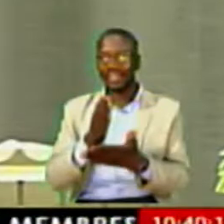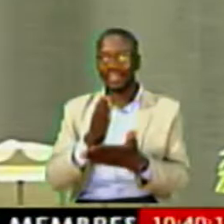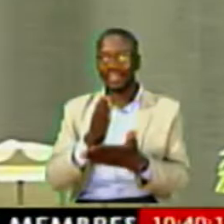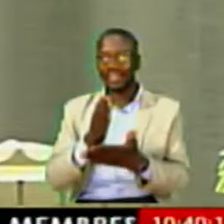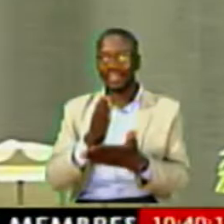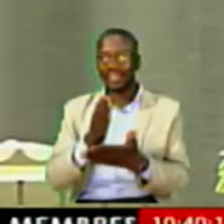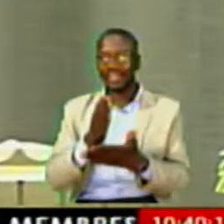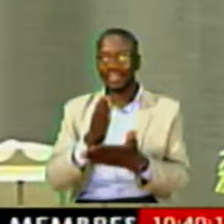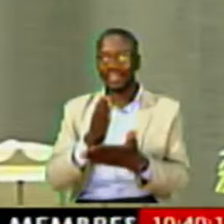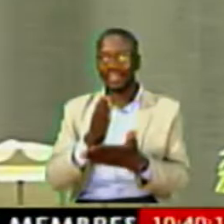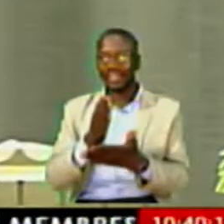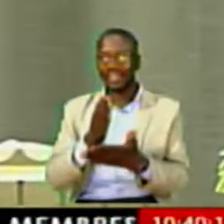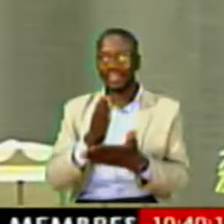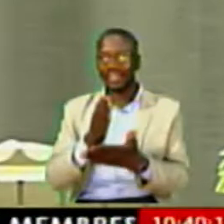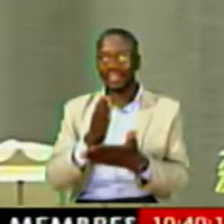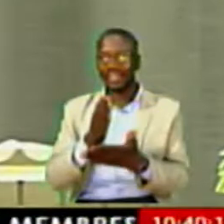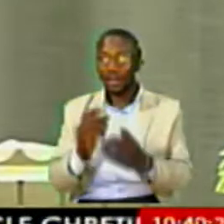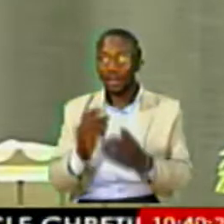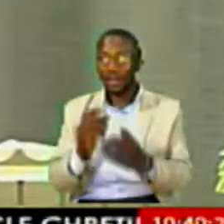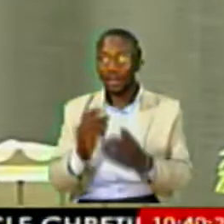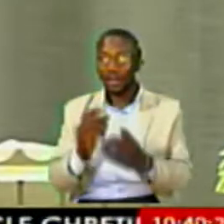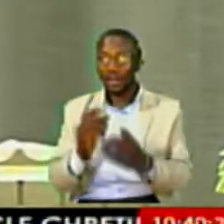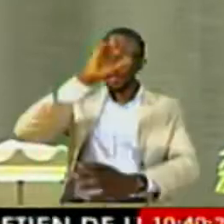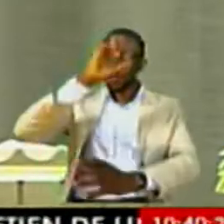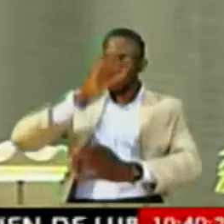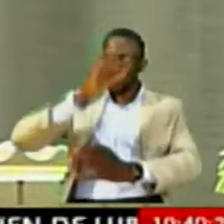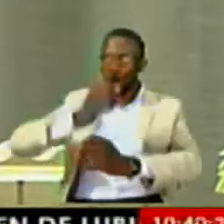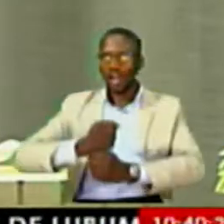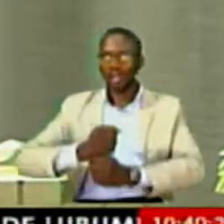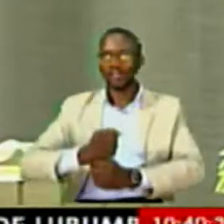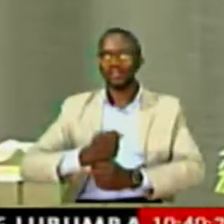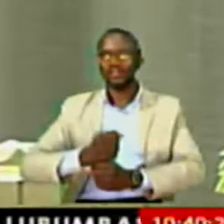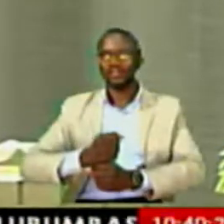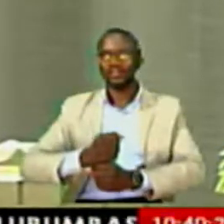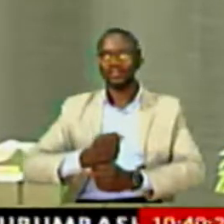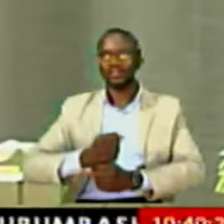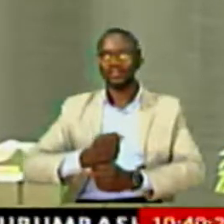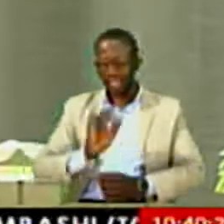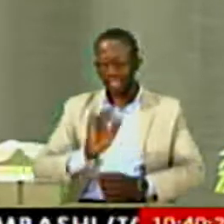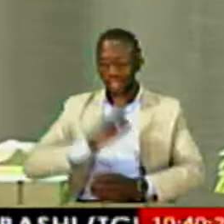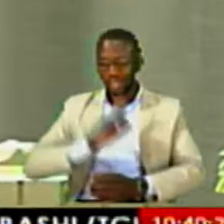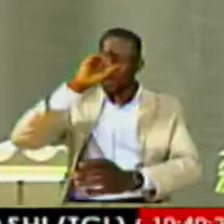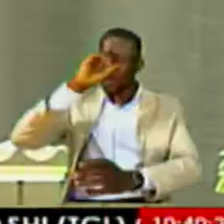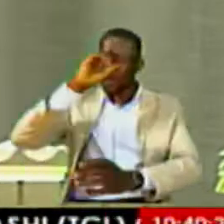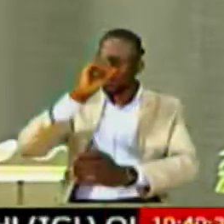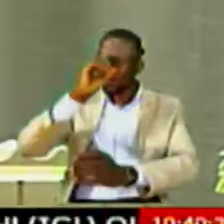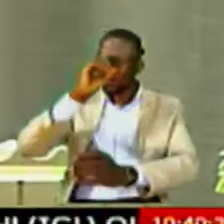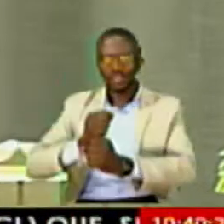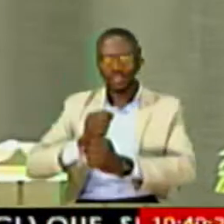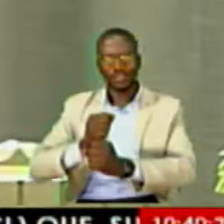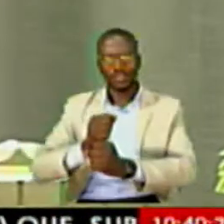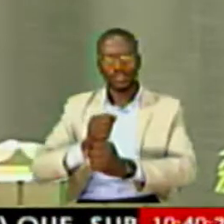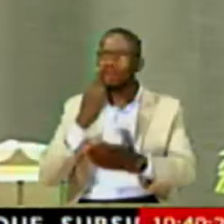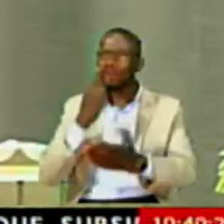together. Je crois. I believe. Je crois. I believe. Nous croyons